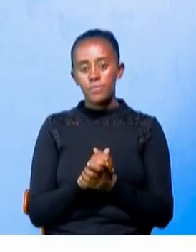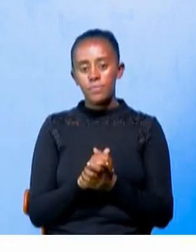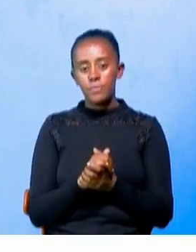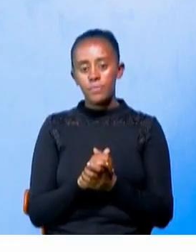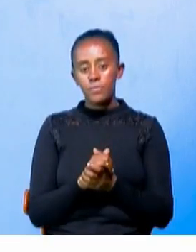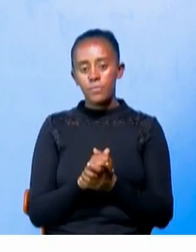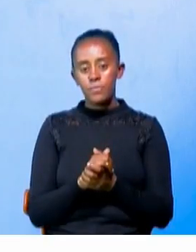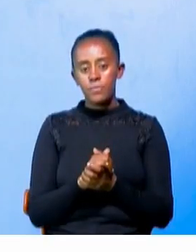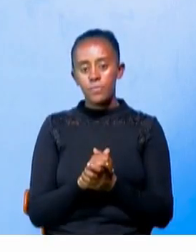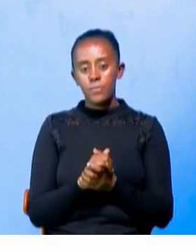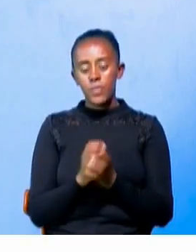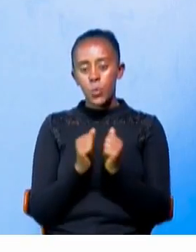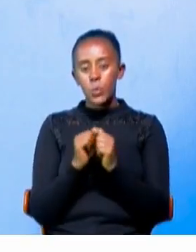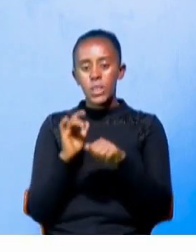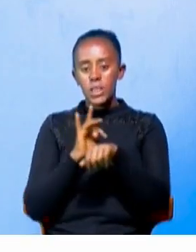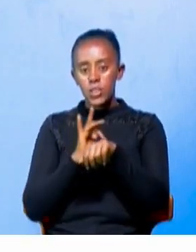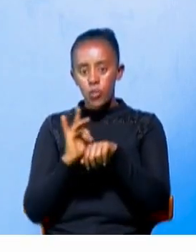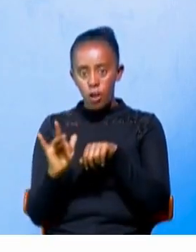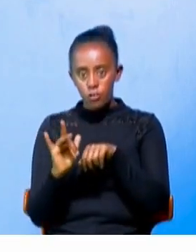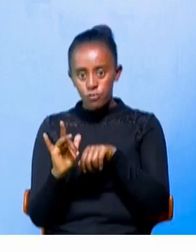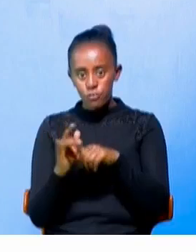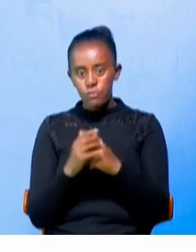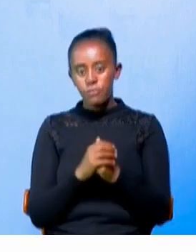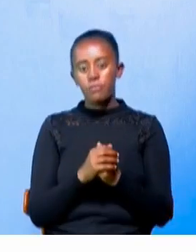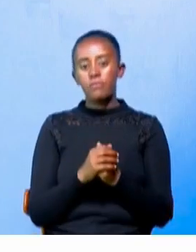with dash